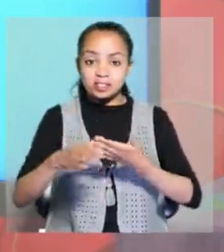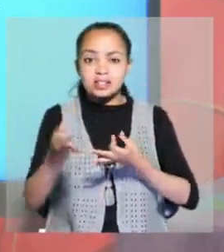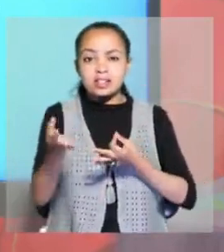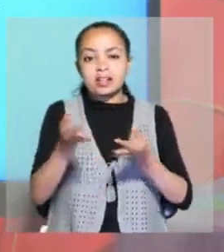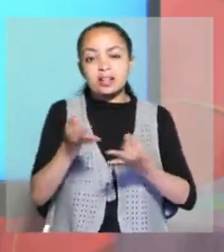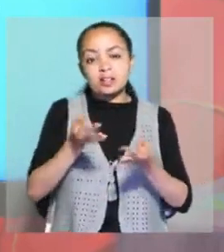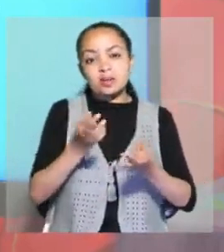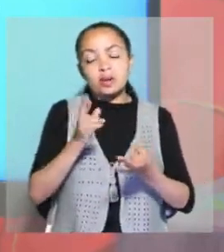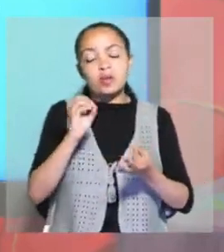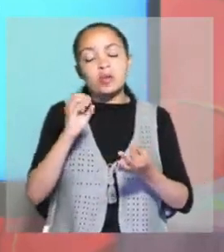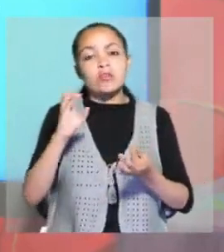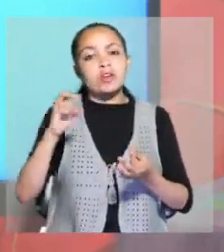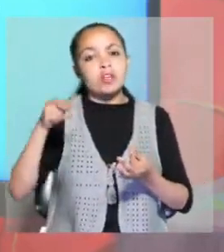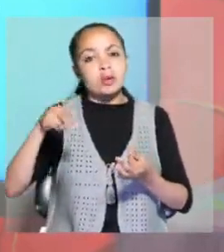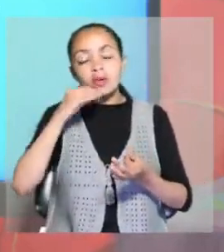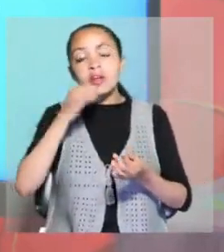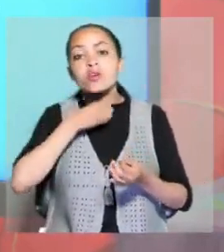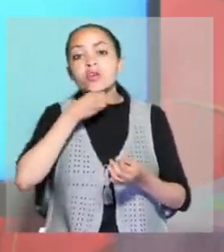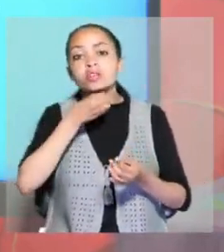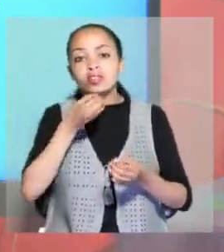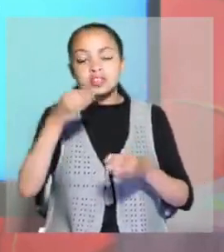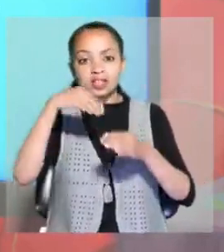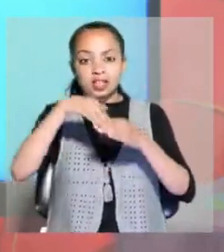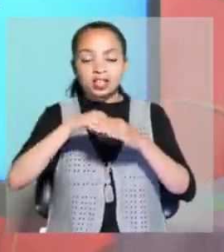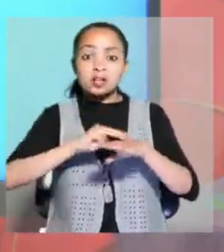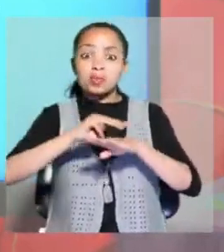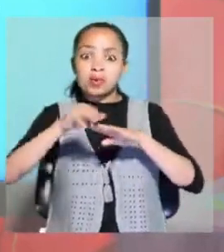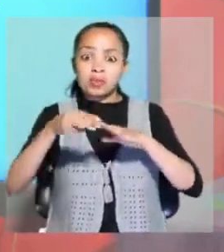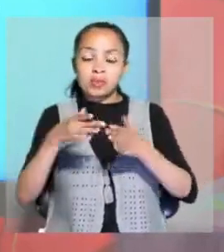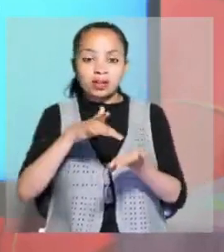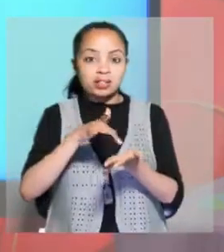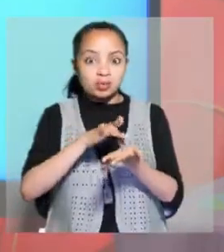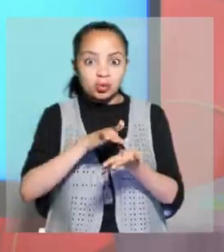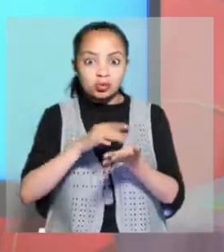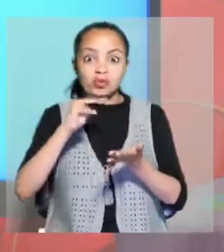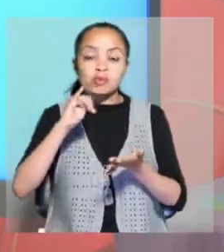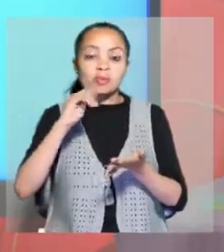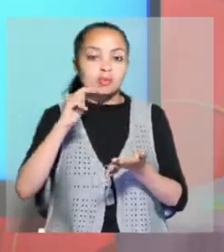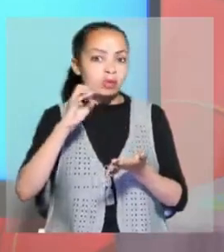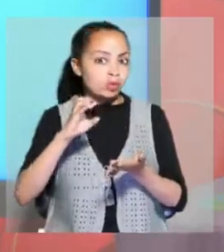chemiosmosis and the oxygen in inner membrane space of mitochondria.